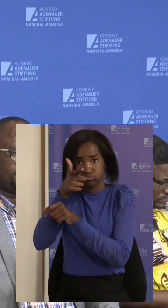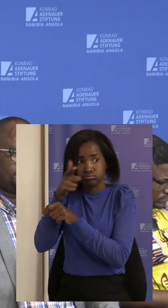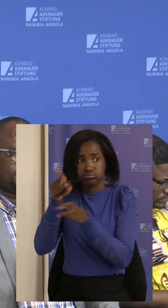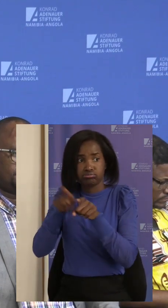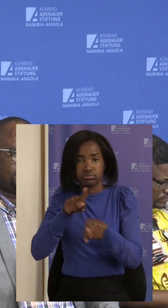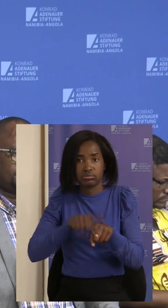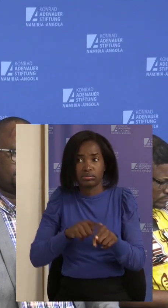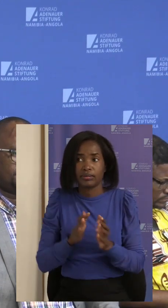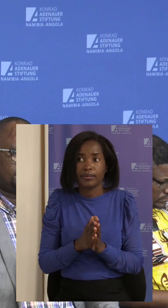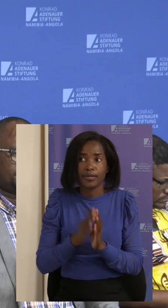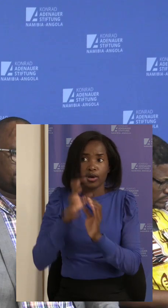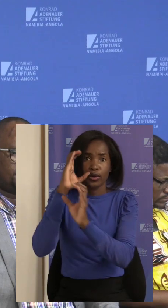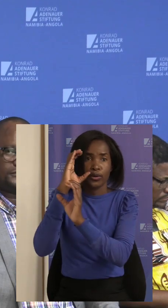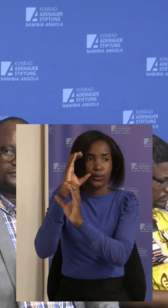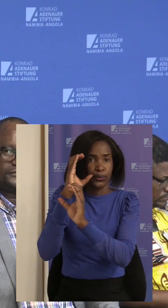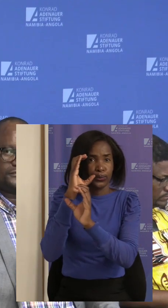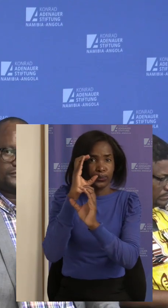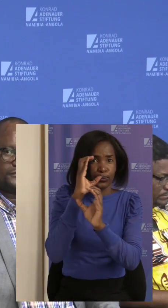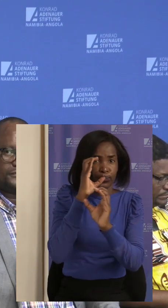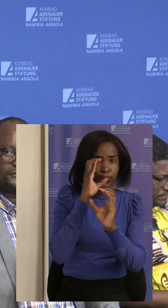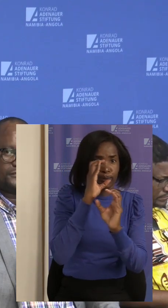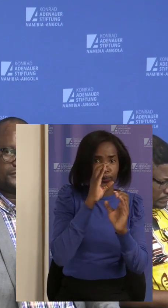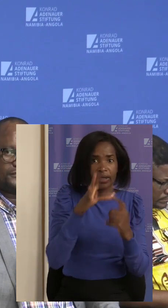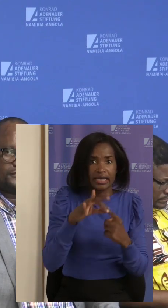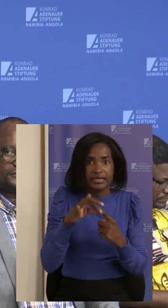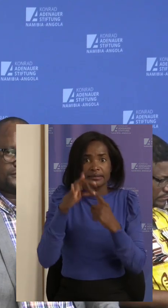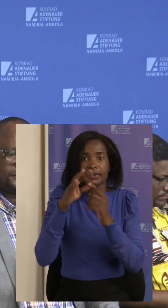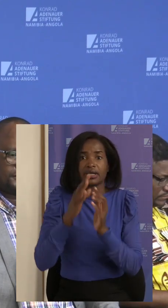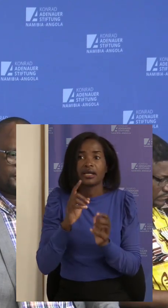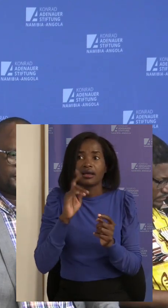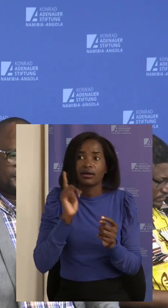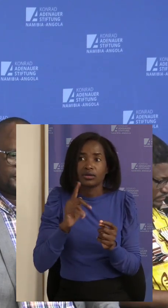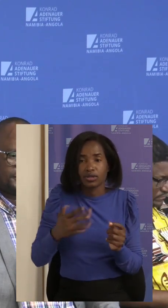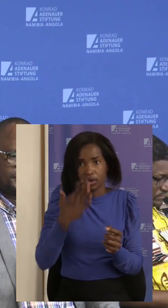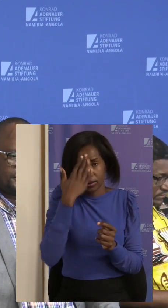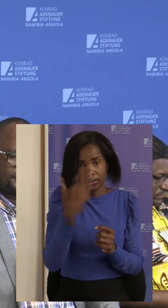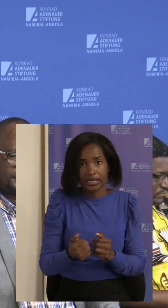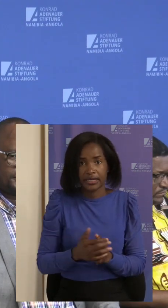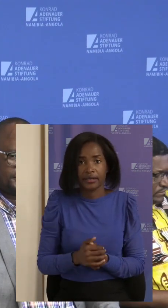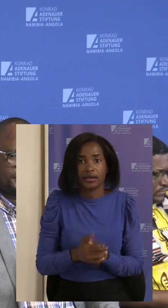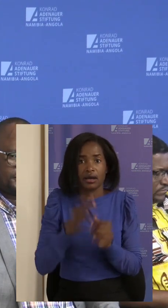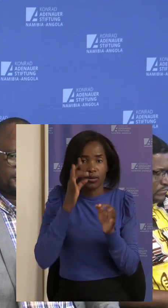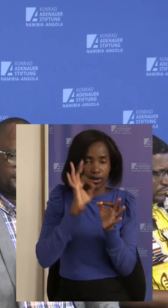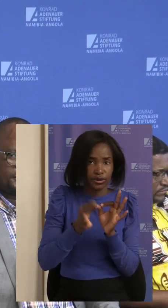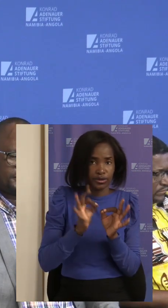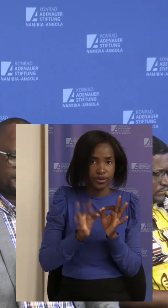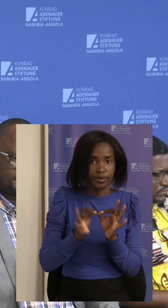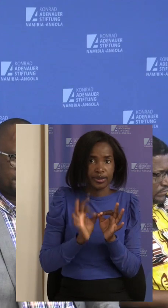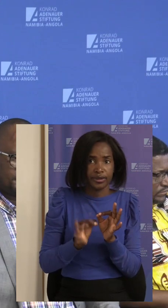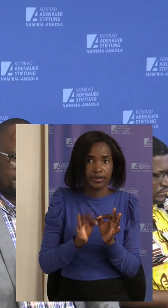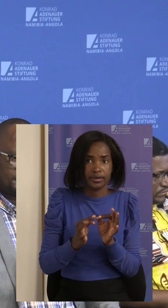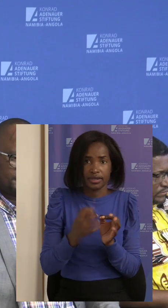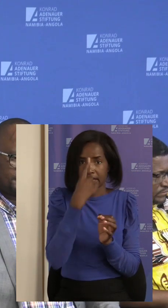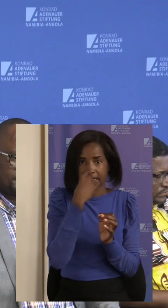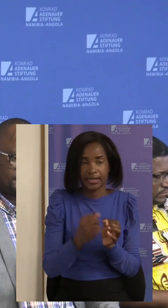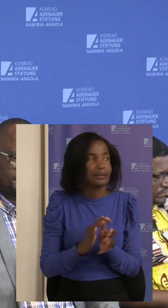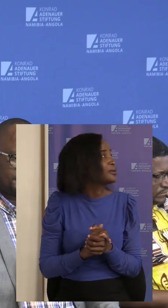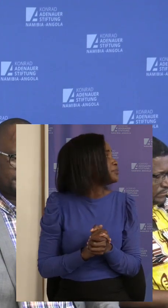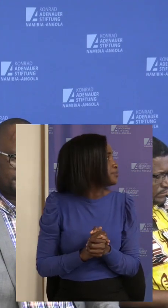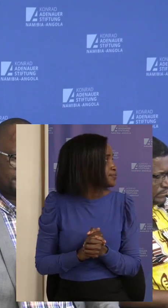members of the media houses, and especially also I would like to greet our sign language interpreter,